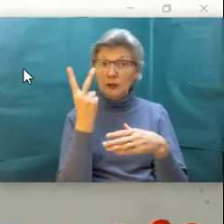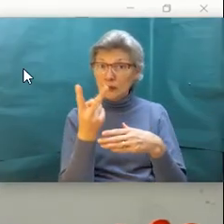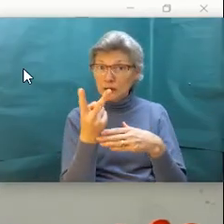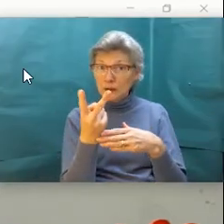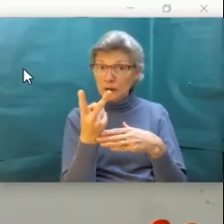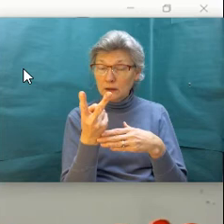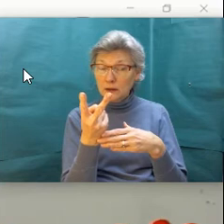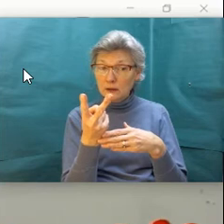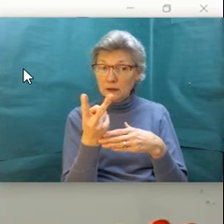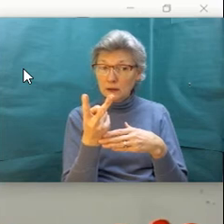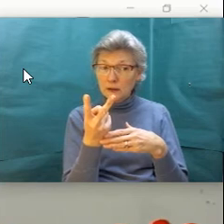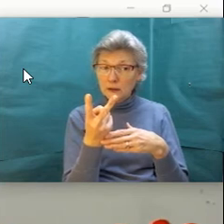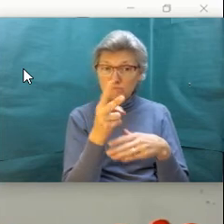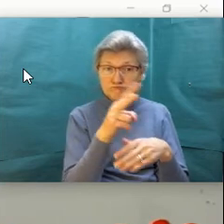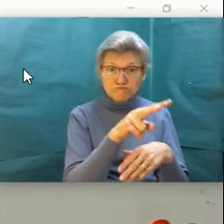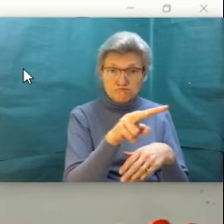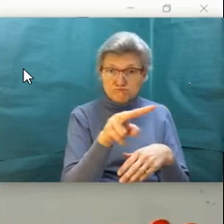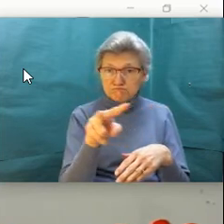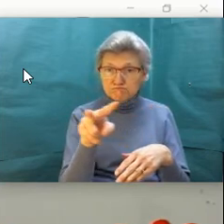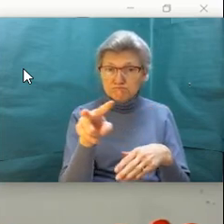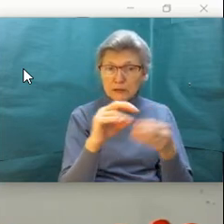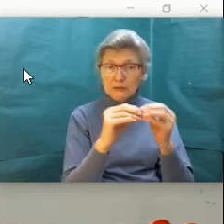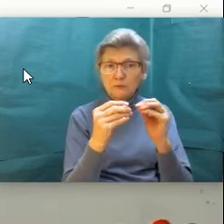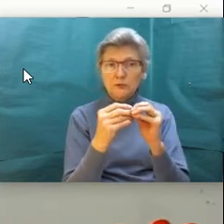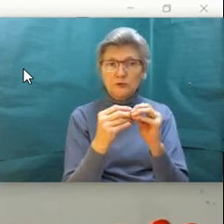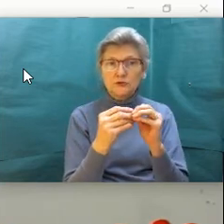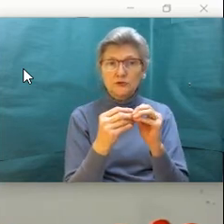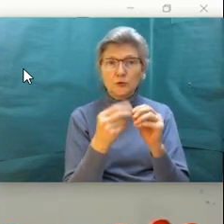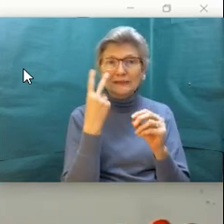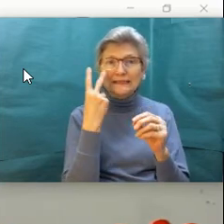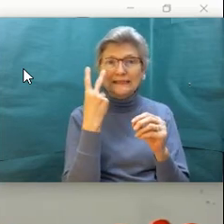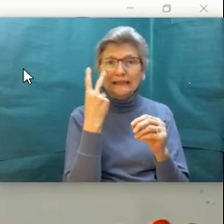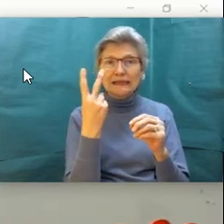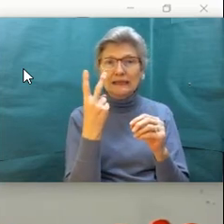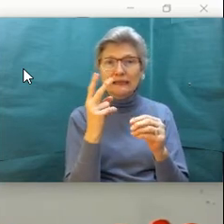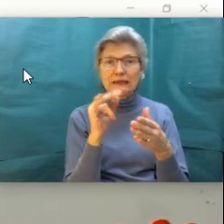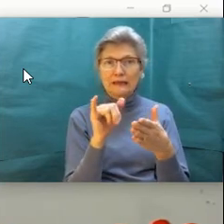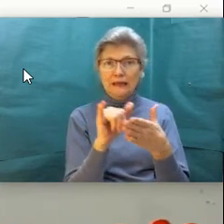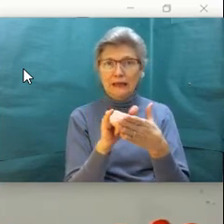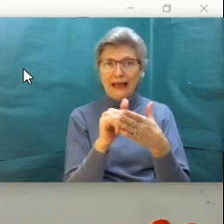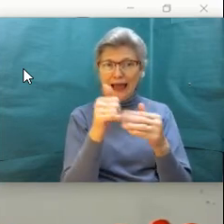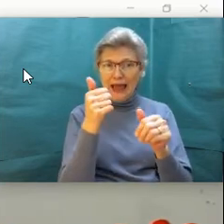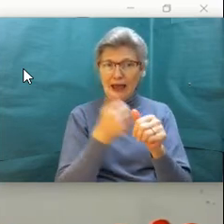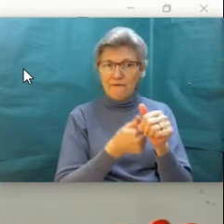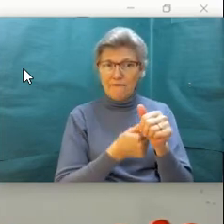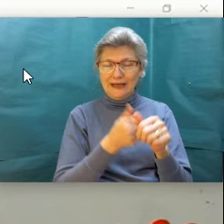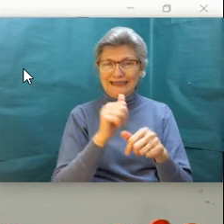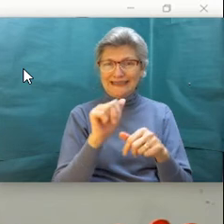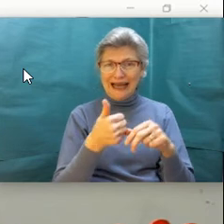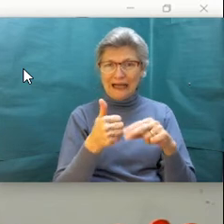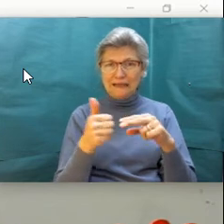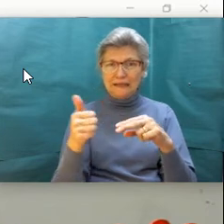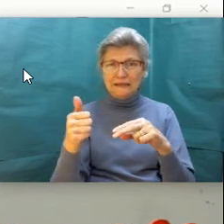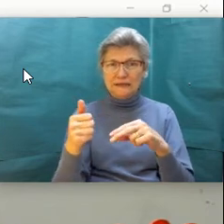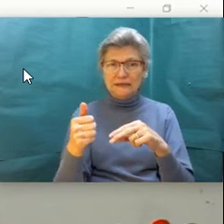at our numbers, we're seeing that every 10